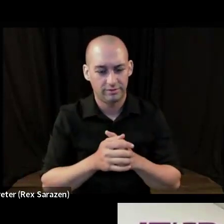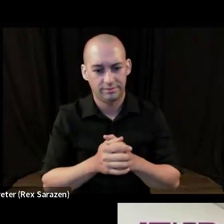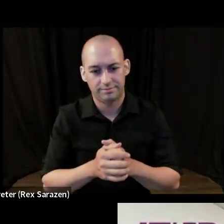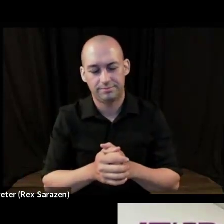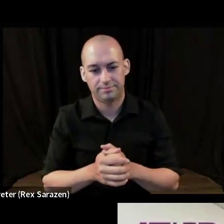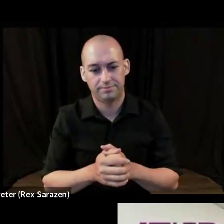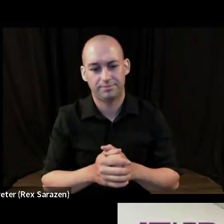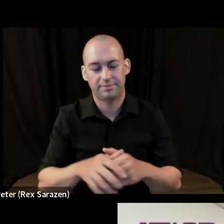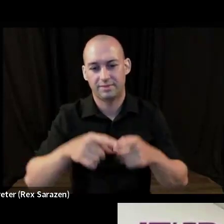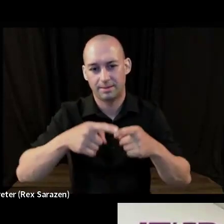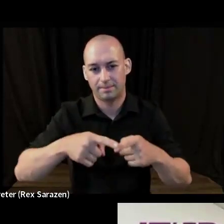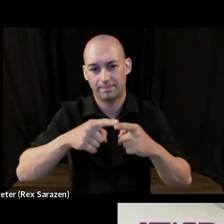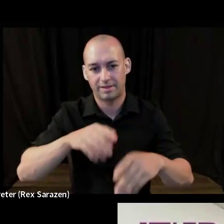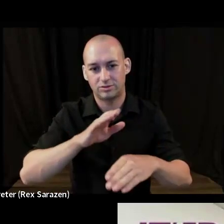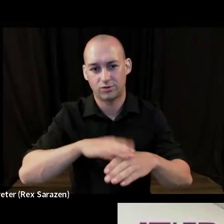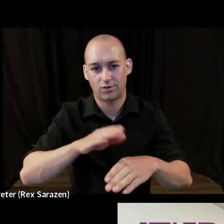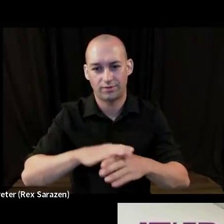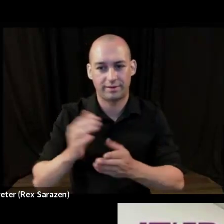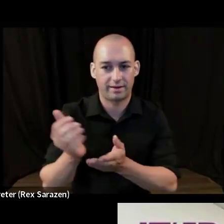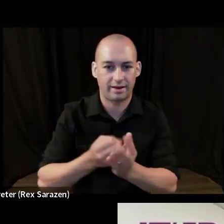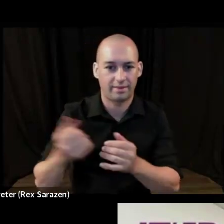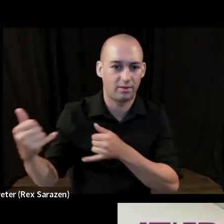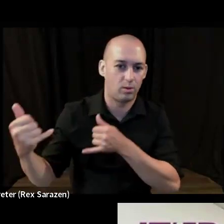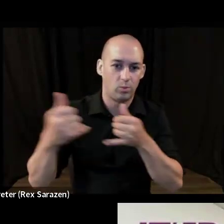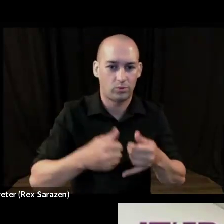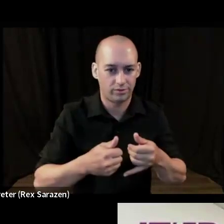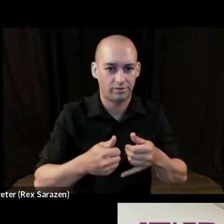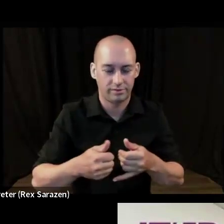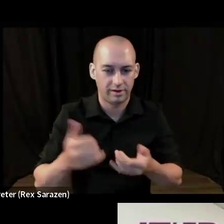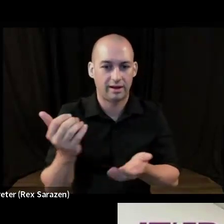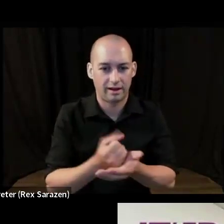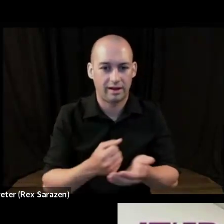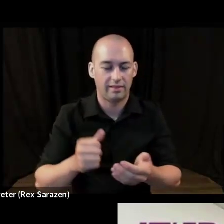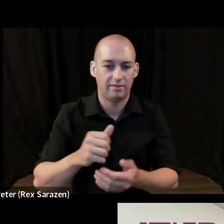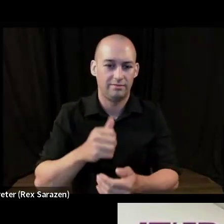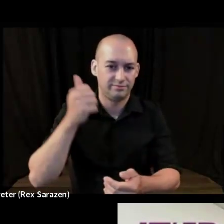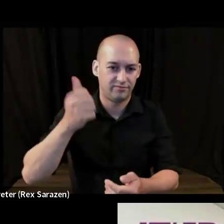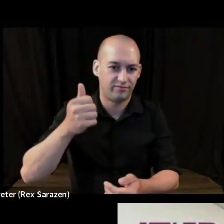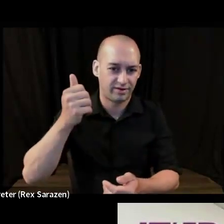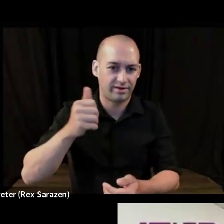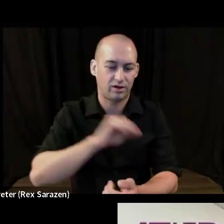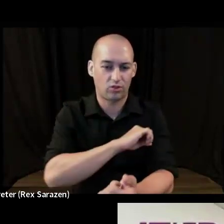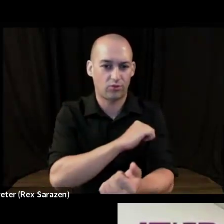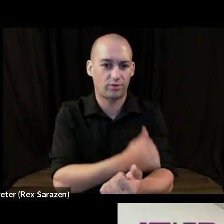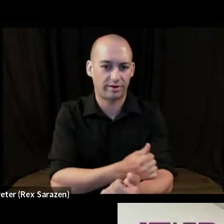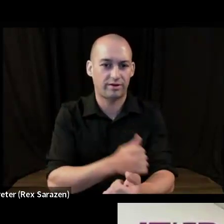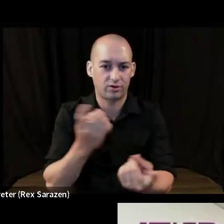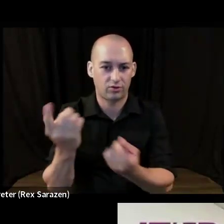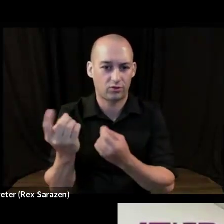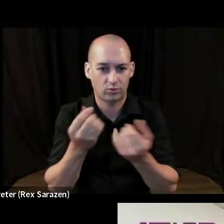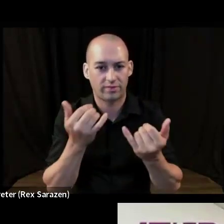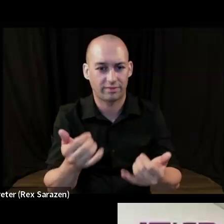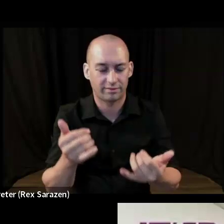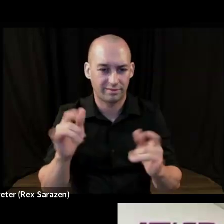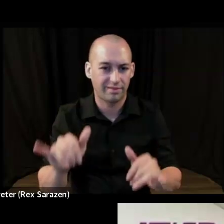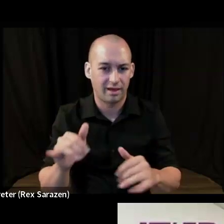actual receipt of the award and receiving official funding authority to do that. You'll see in